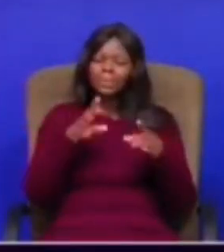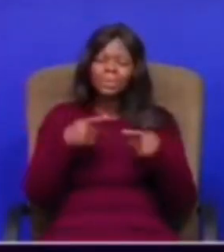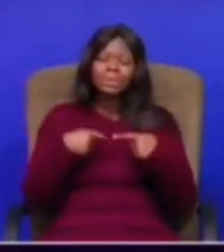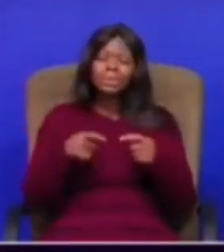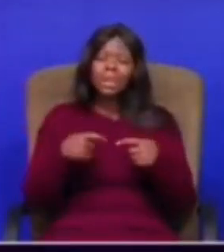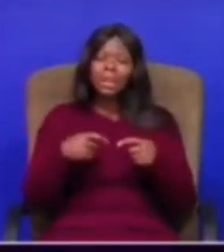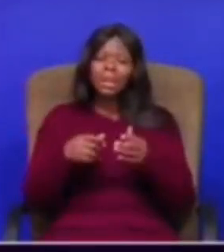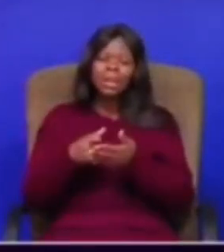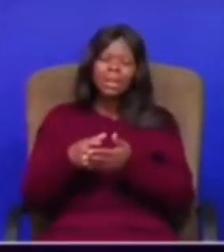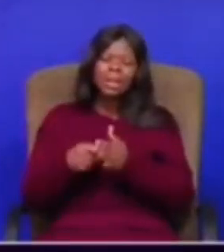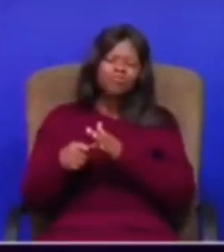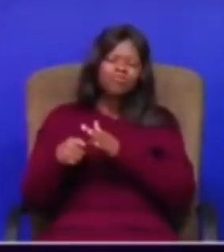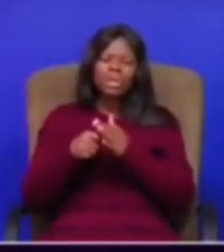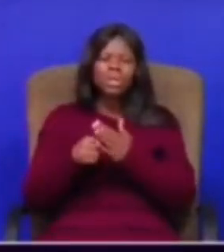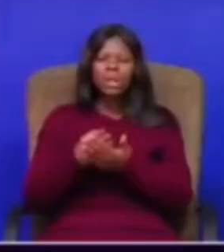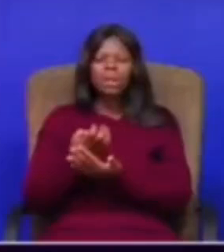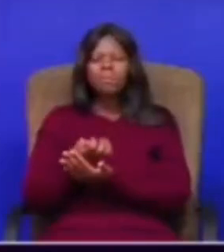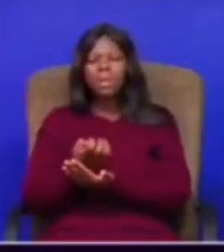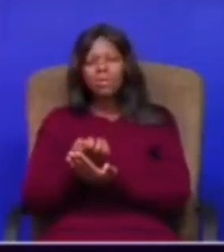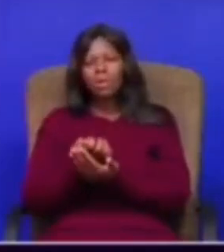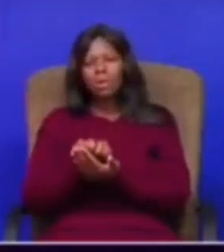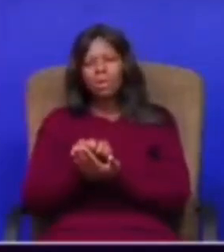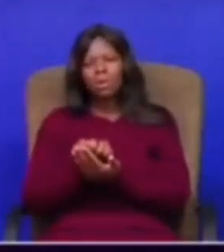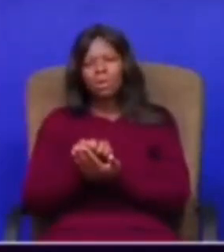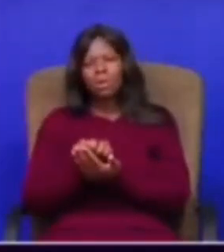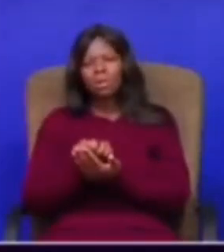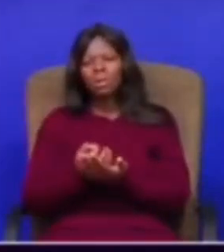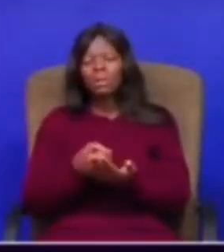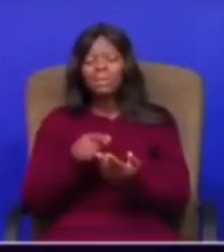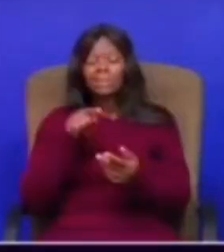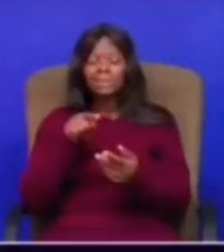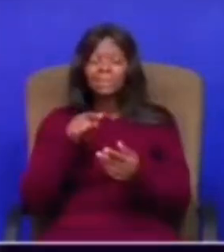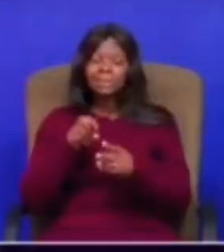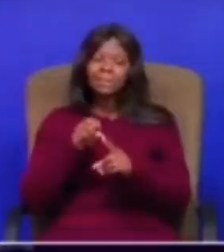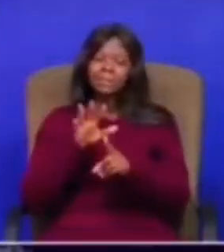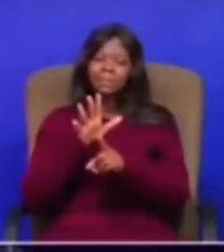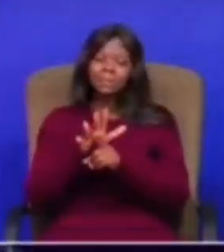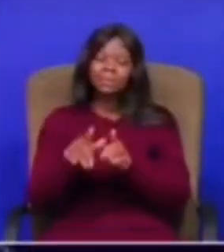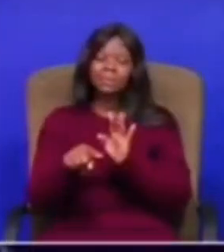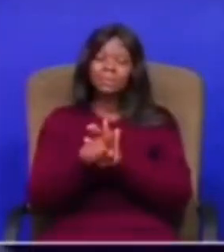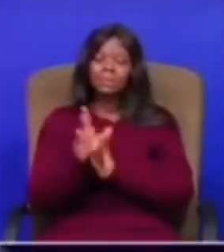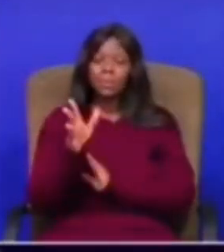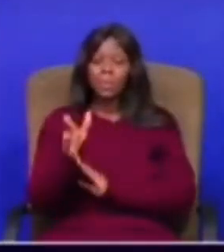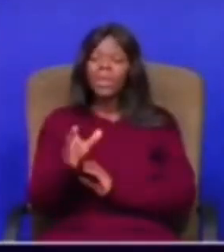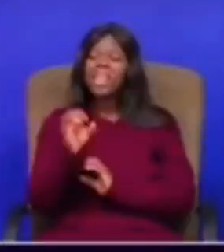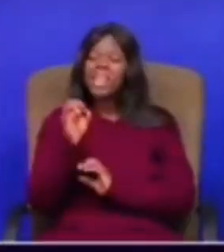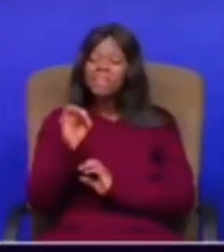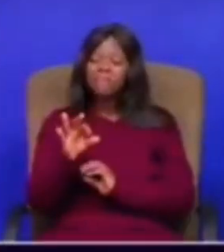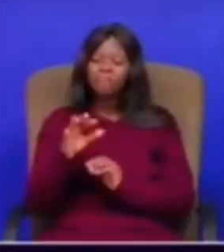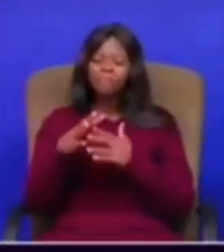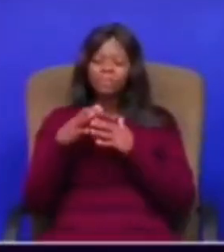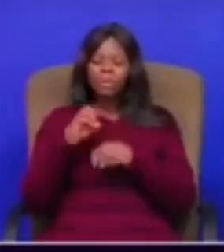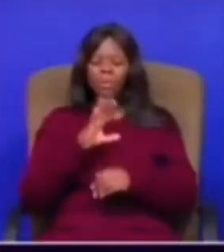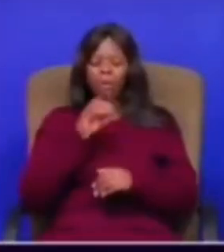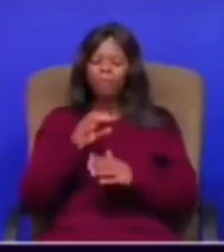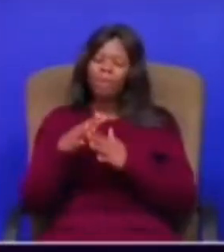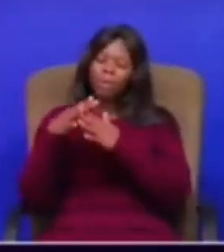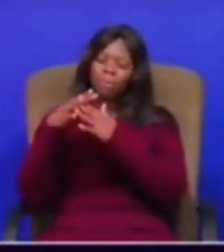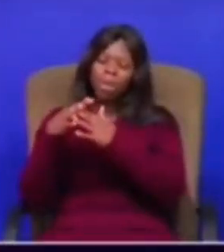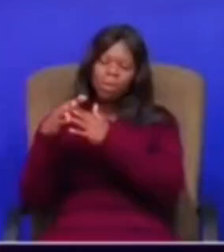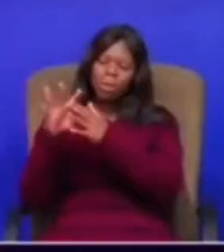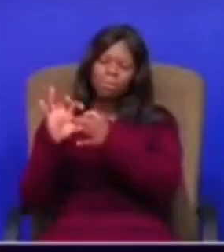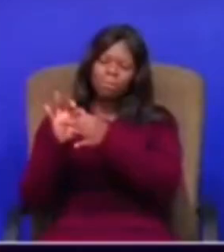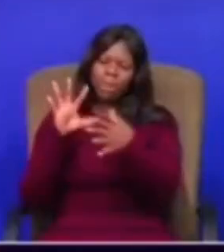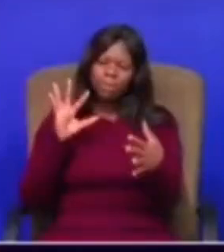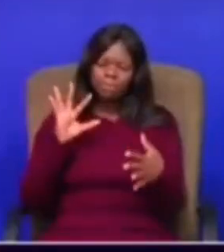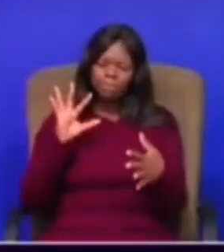minerals to the United States, would be adversely affected if the relations were not straightened out. So it was